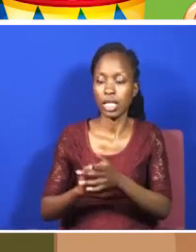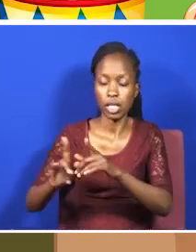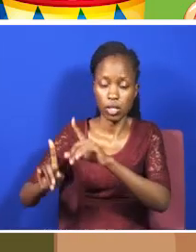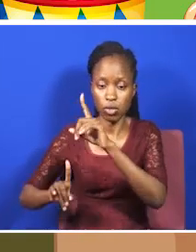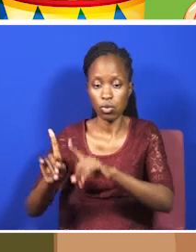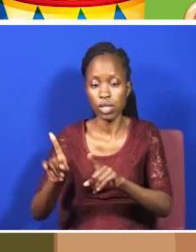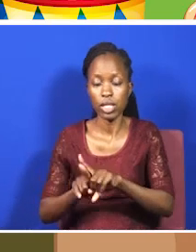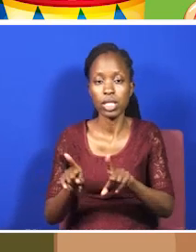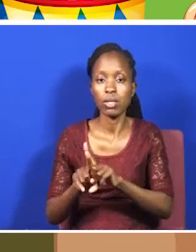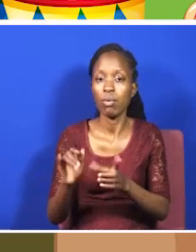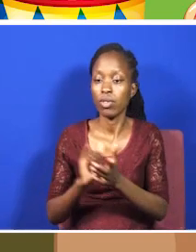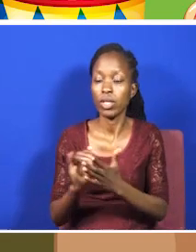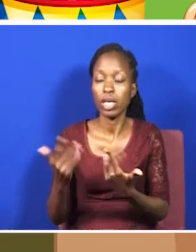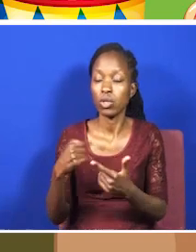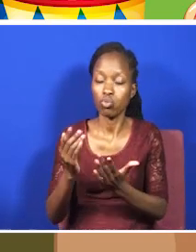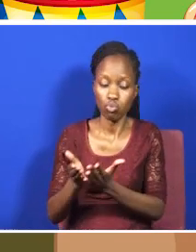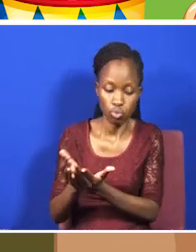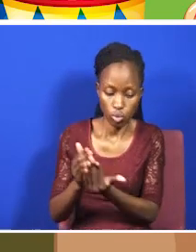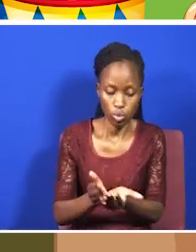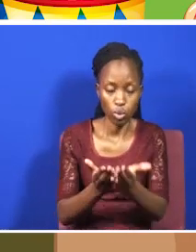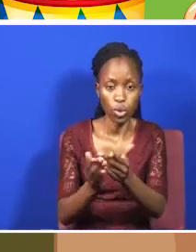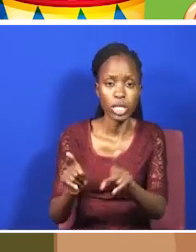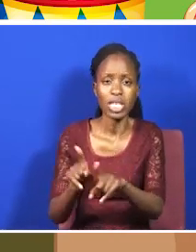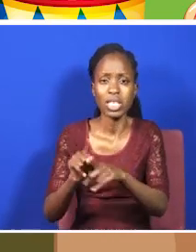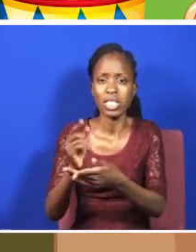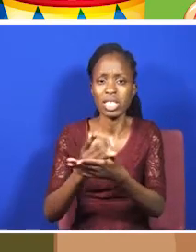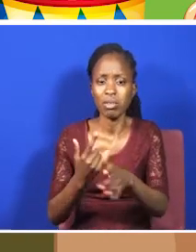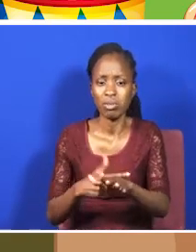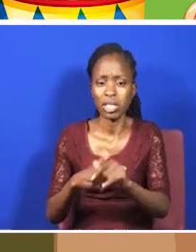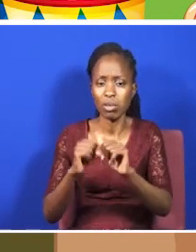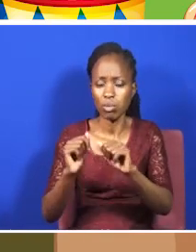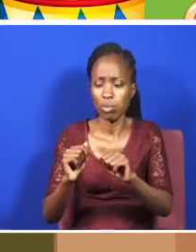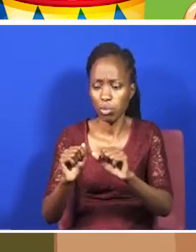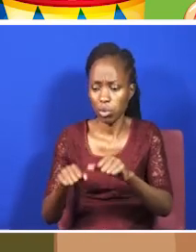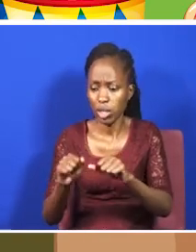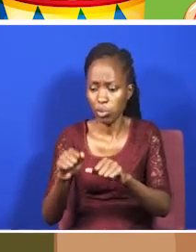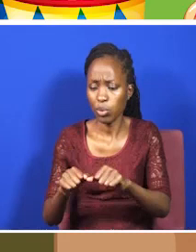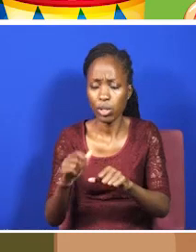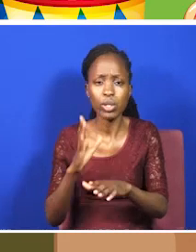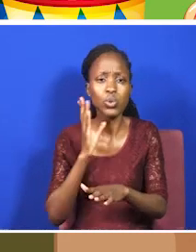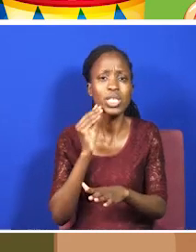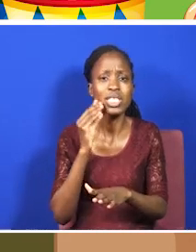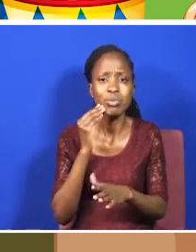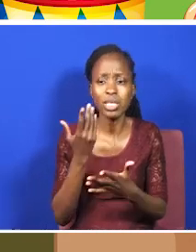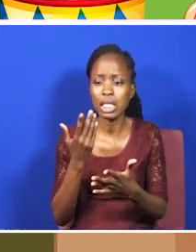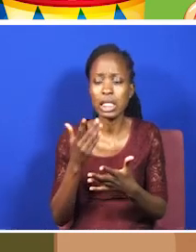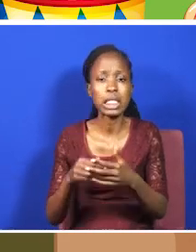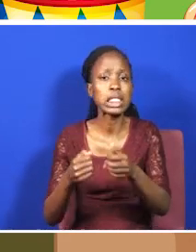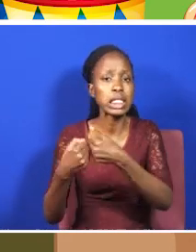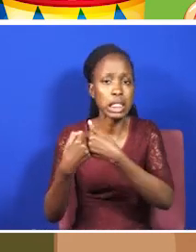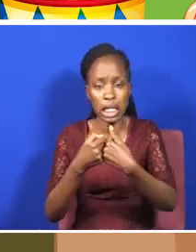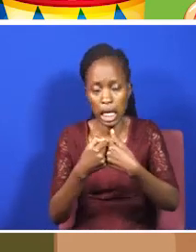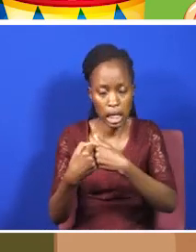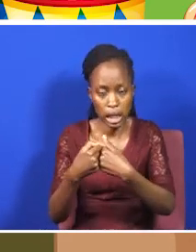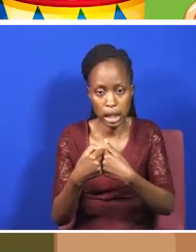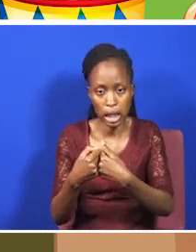heaven. That is the journey. So that is how we will sail. And sometimes, boys and girls,